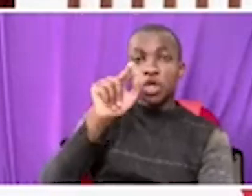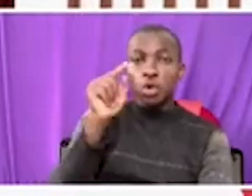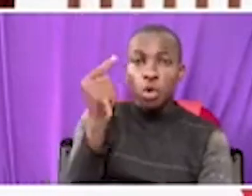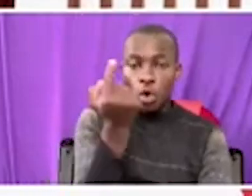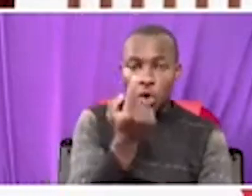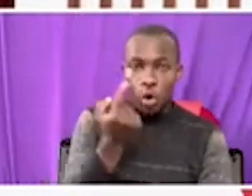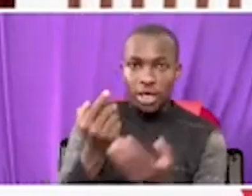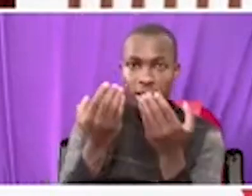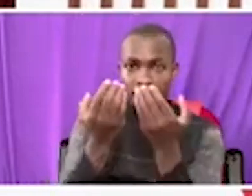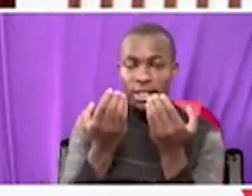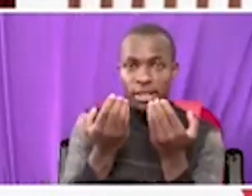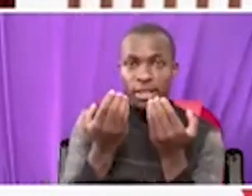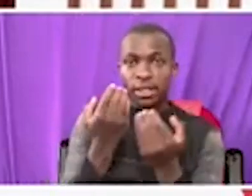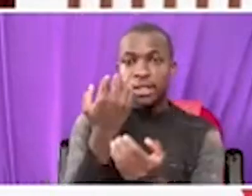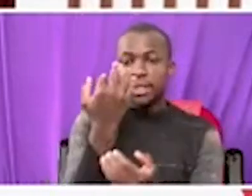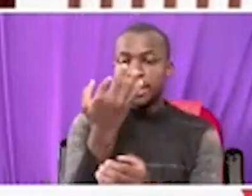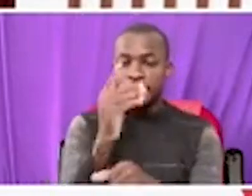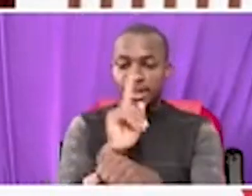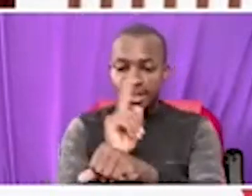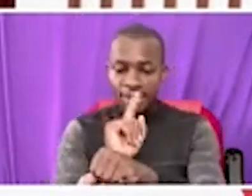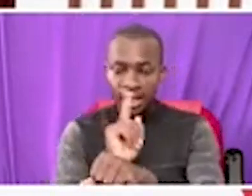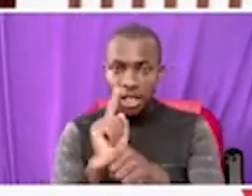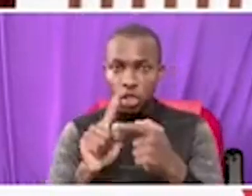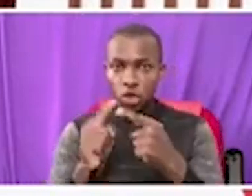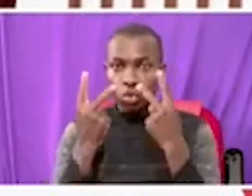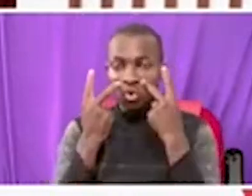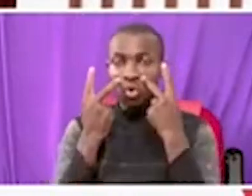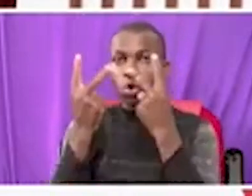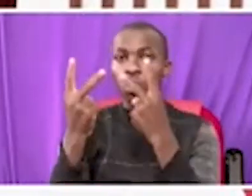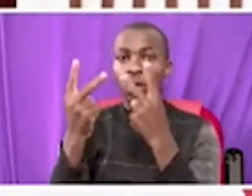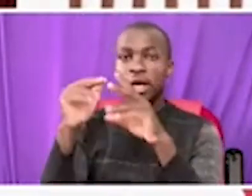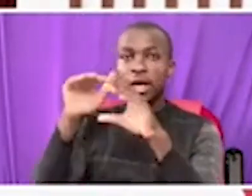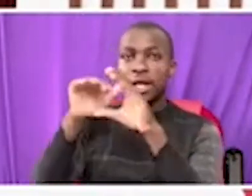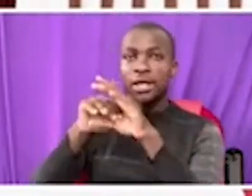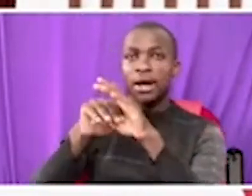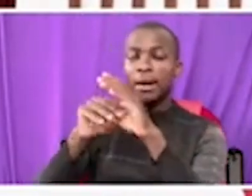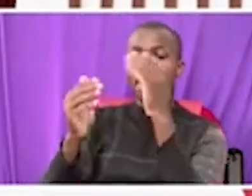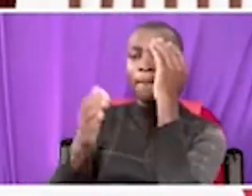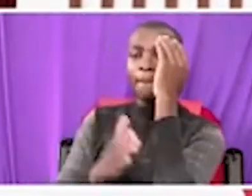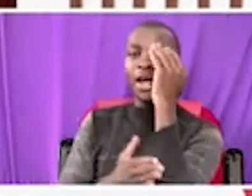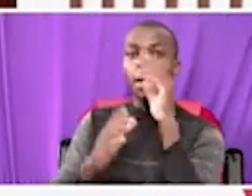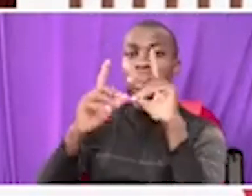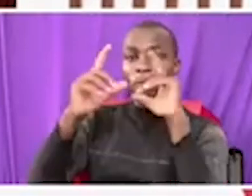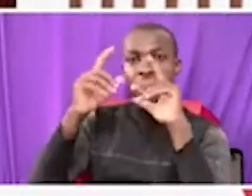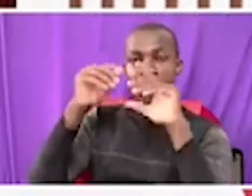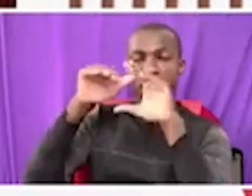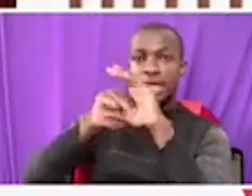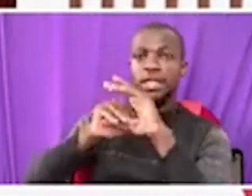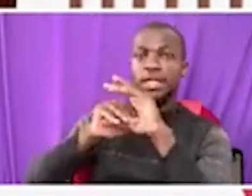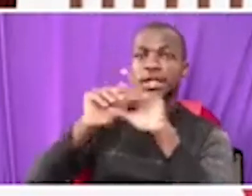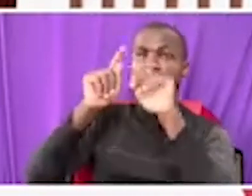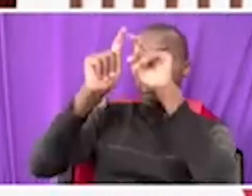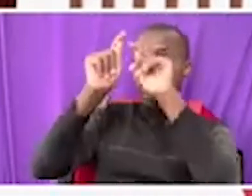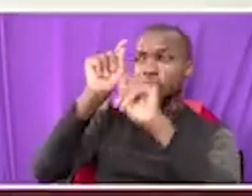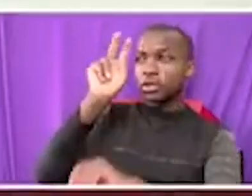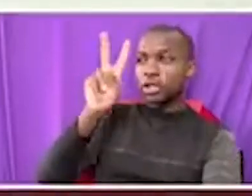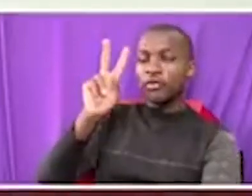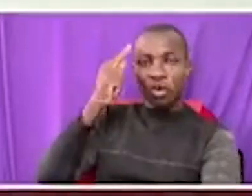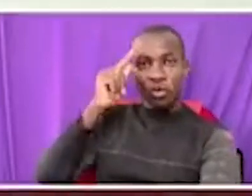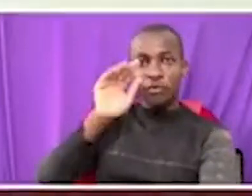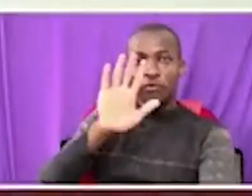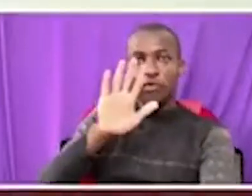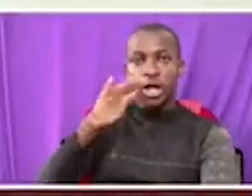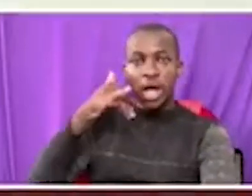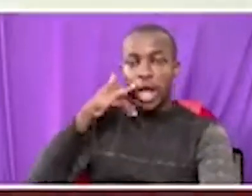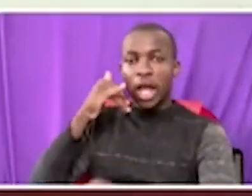need 3 seconds to look at a terrible picture on the screen of your gadget. You